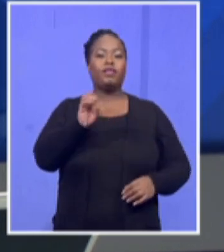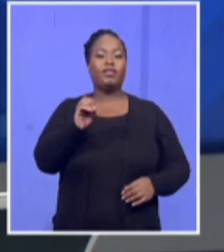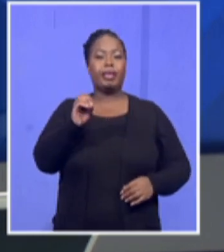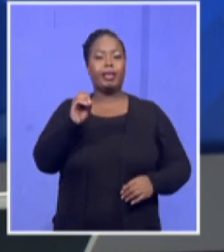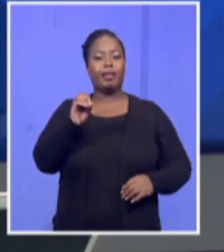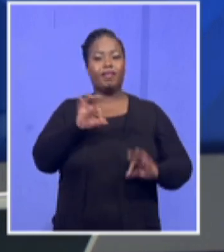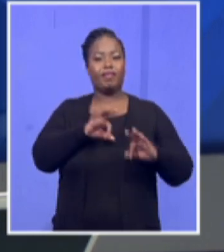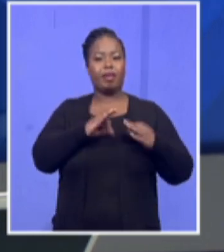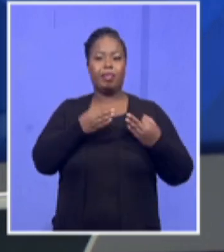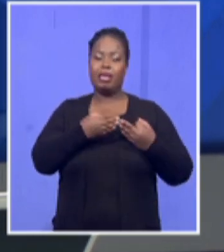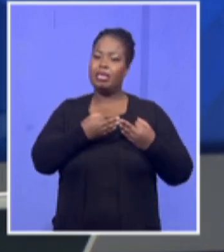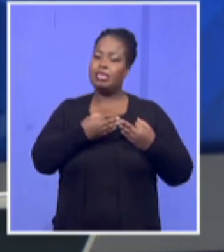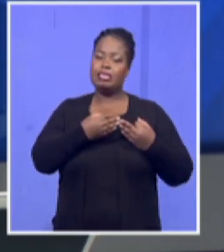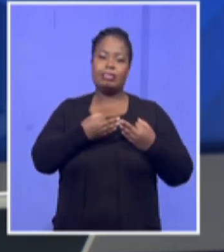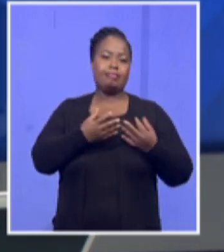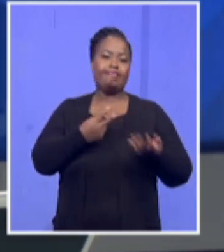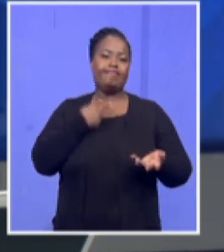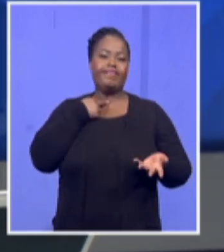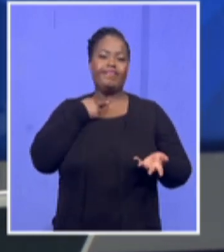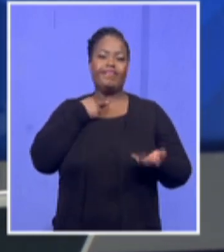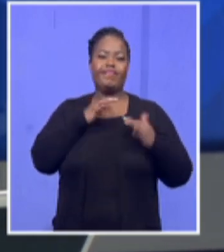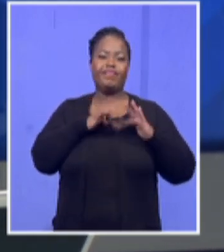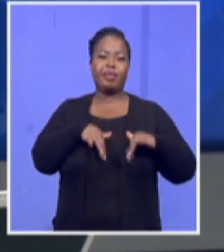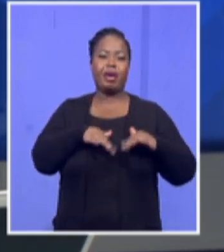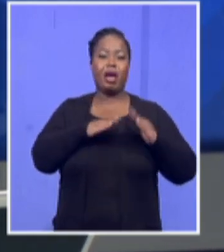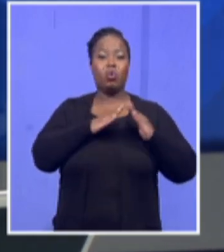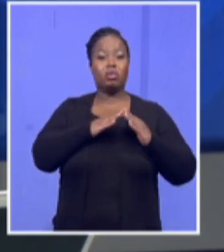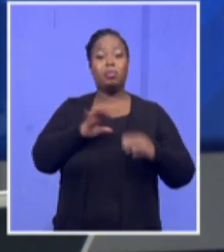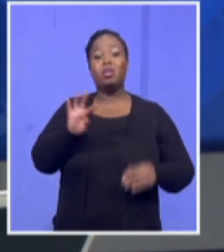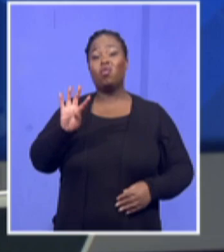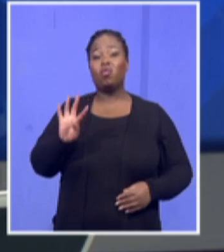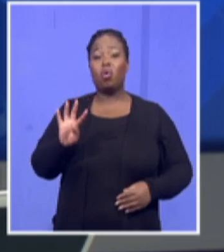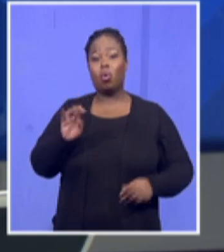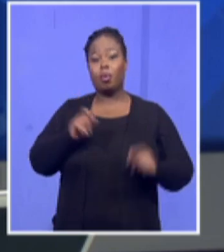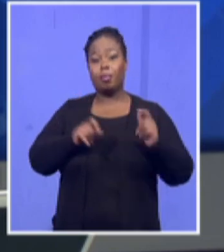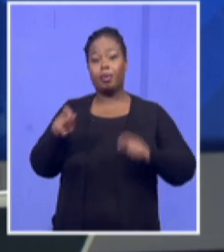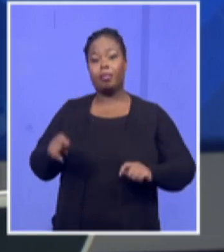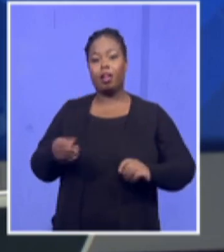250 families displaced, 4 people still missing, and 1 life gone as well.